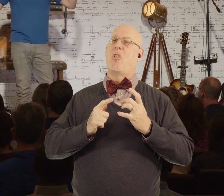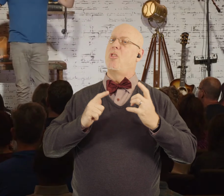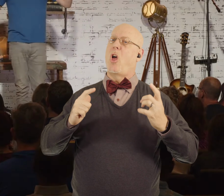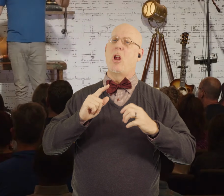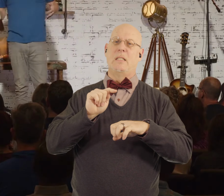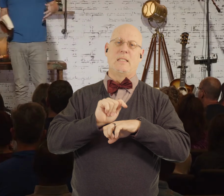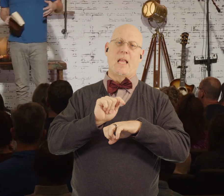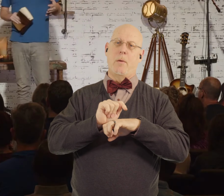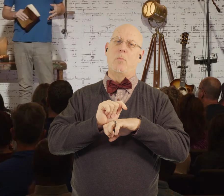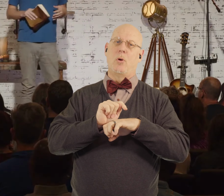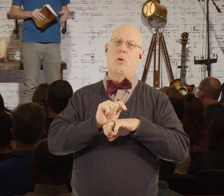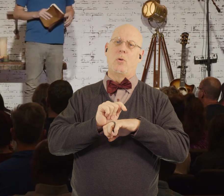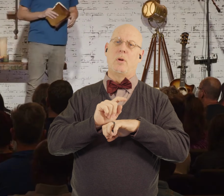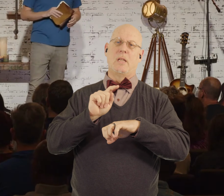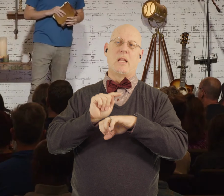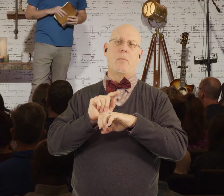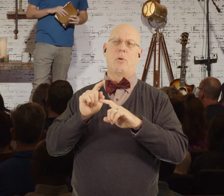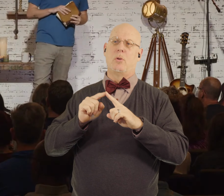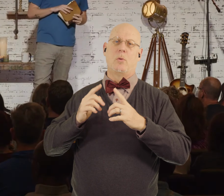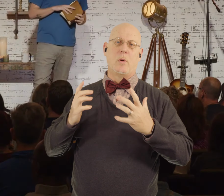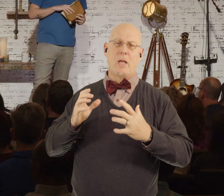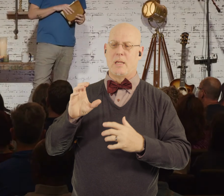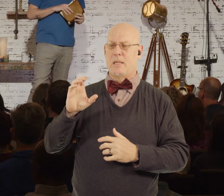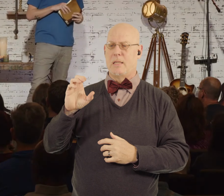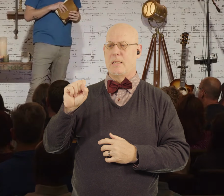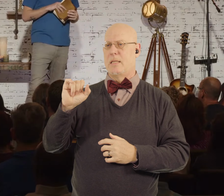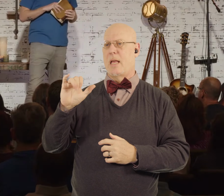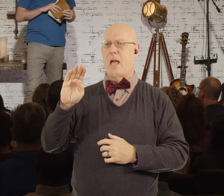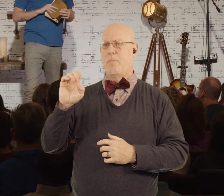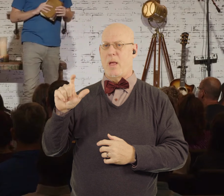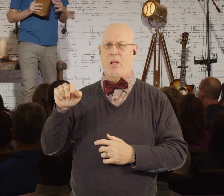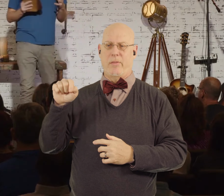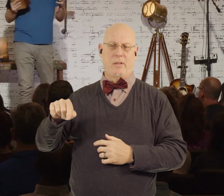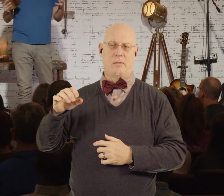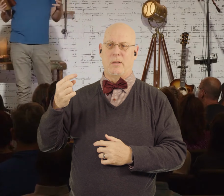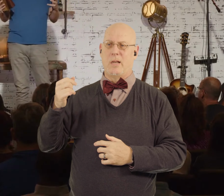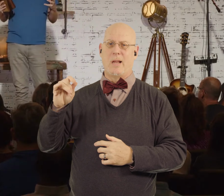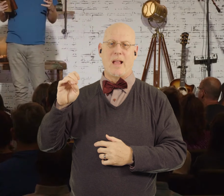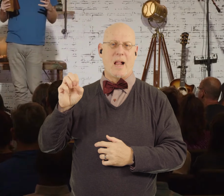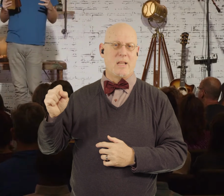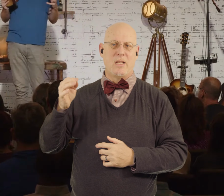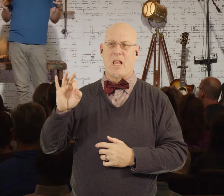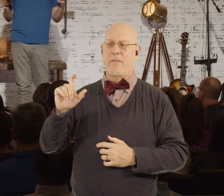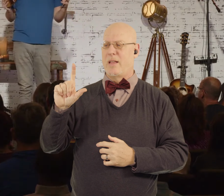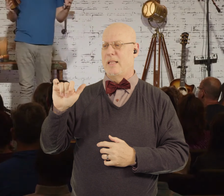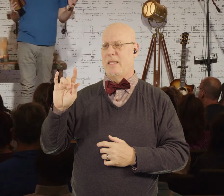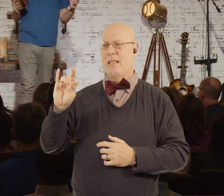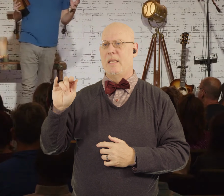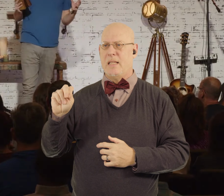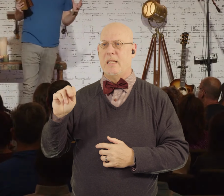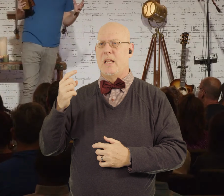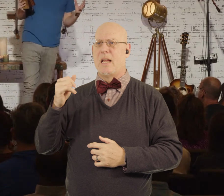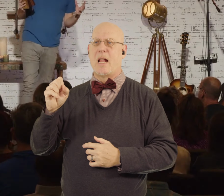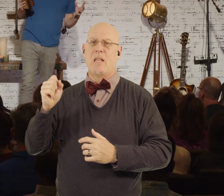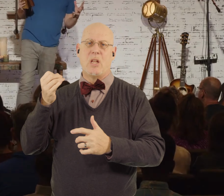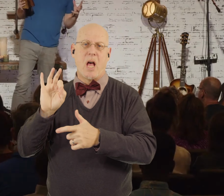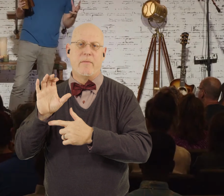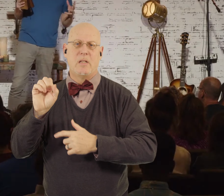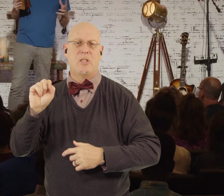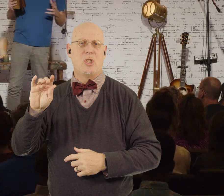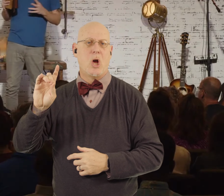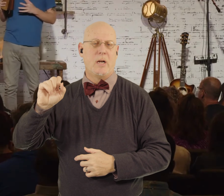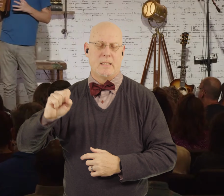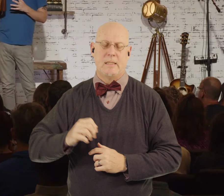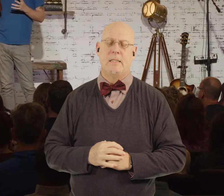The fourth largest temple in antiquity was the temple to Cybele, this goddess of the Lydians,